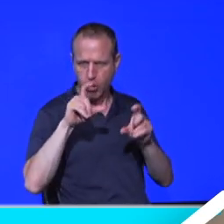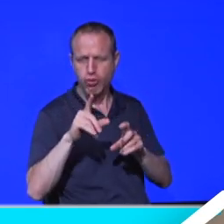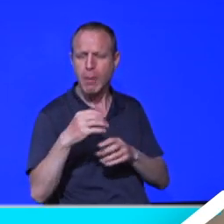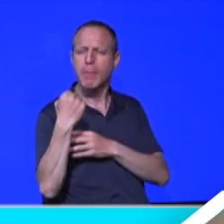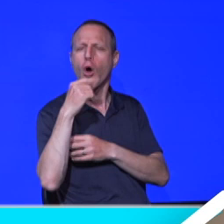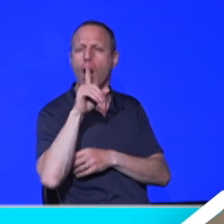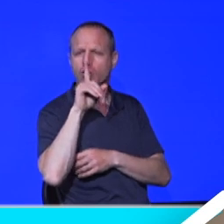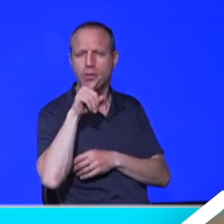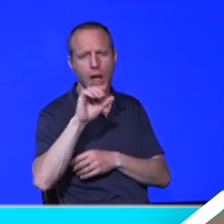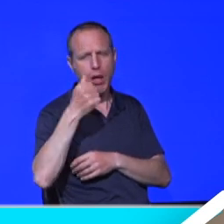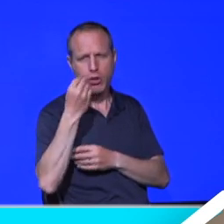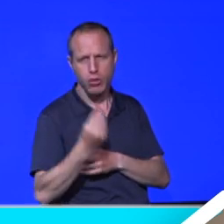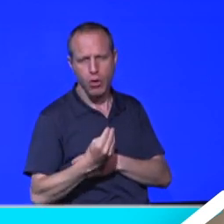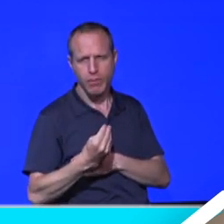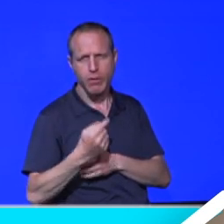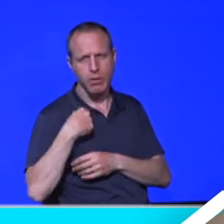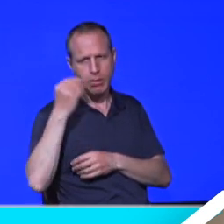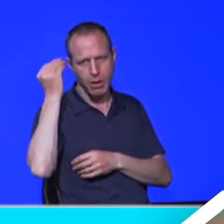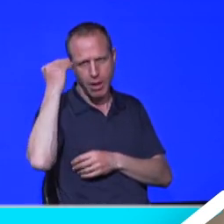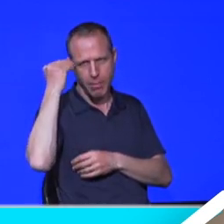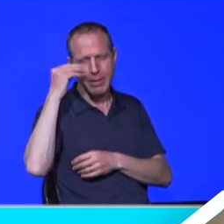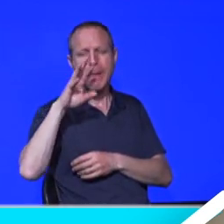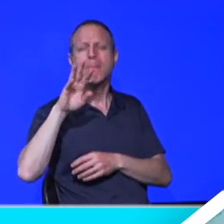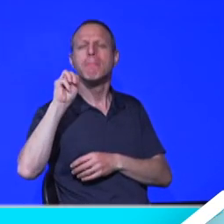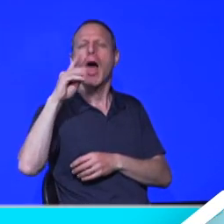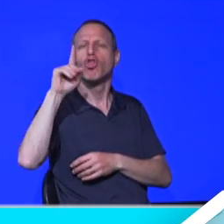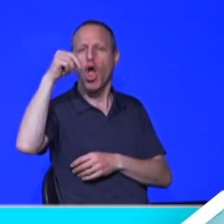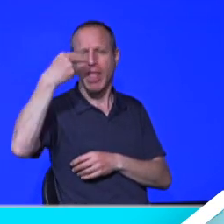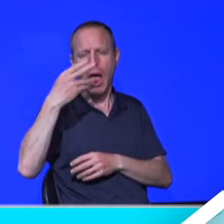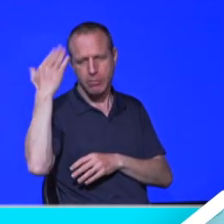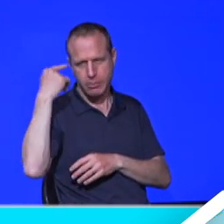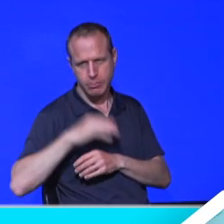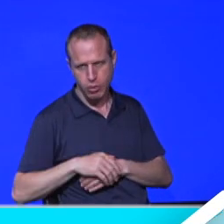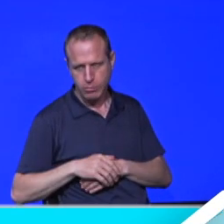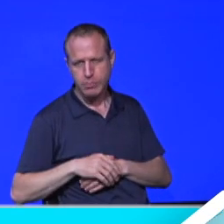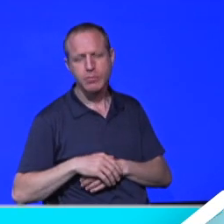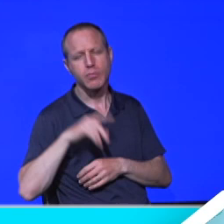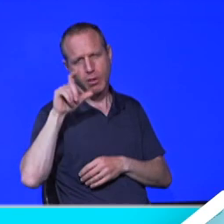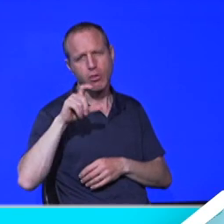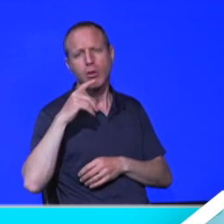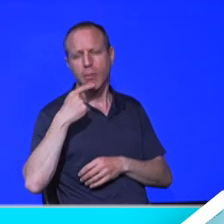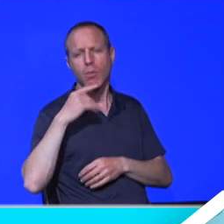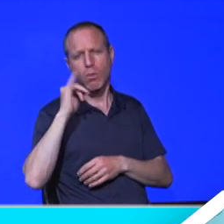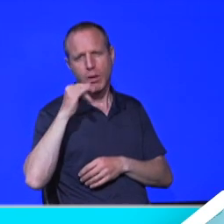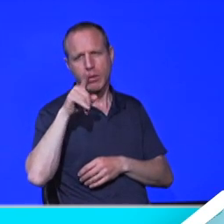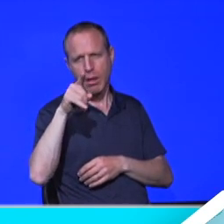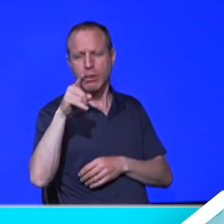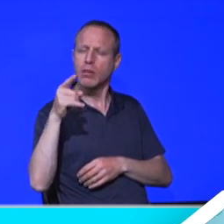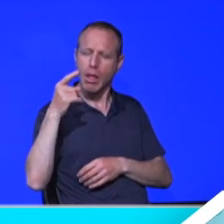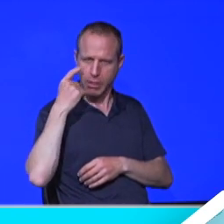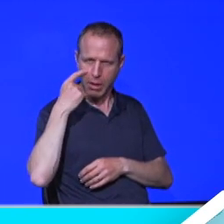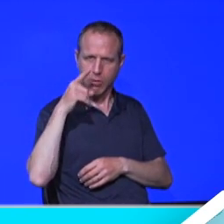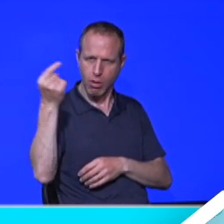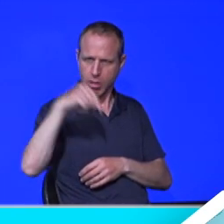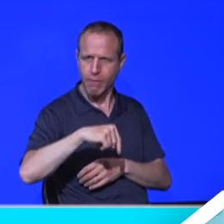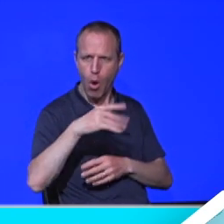the best. And I learned it when I was a teenager from Madonna at the time. And people, they were like, yeah, you're going to see, and when you're going to come to Morocco,